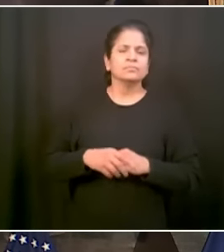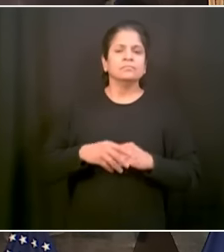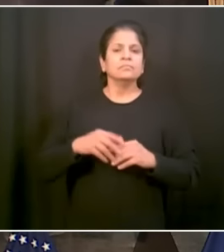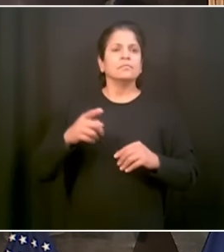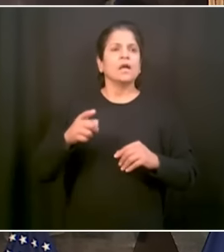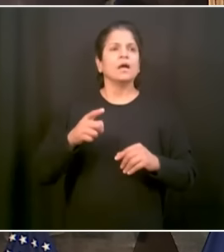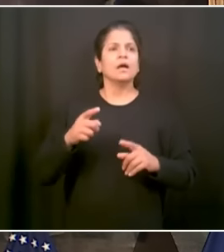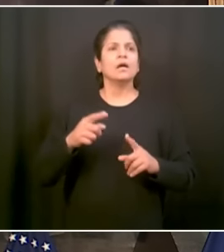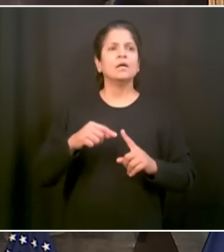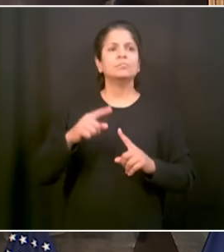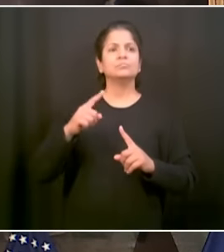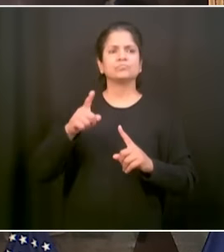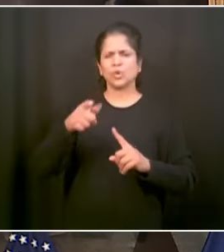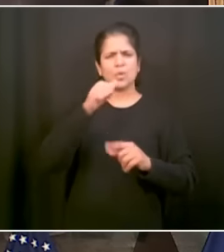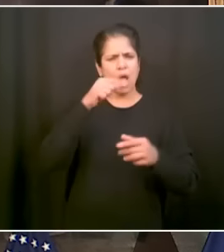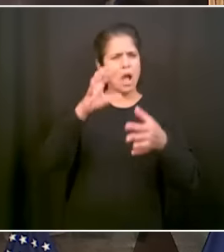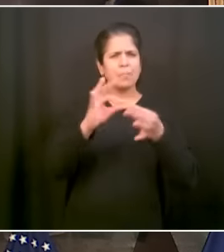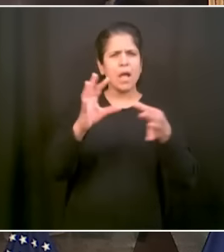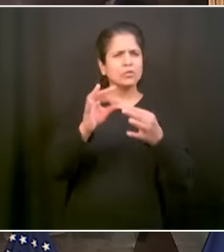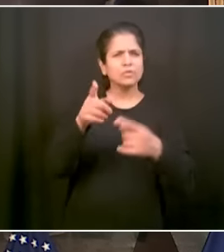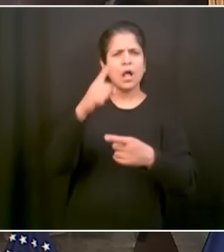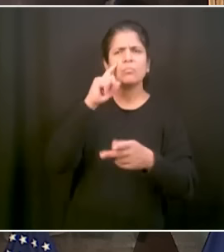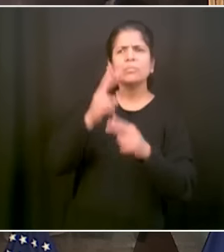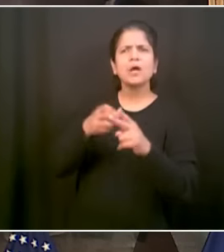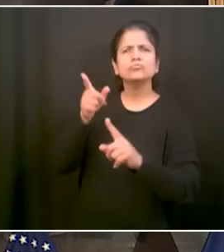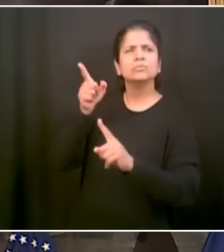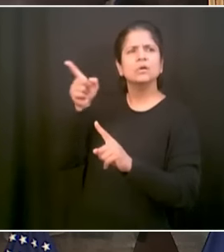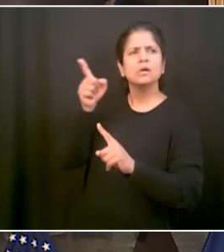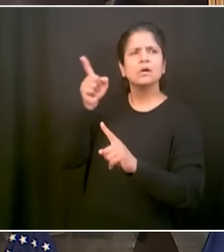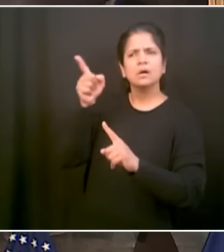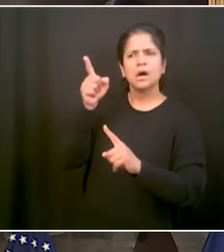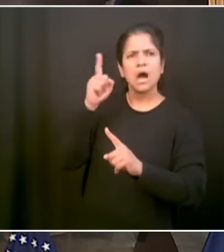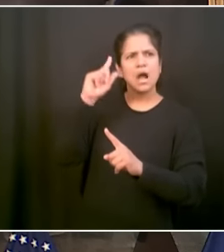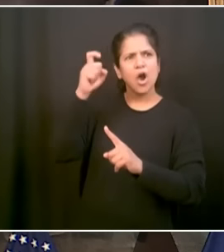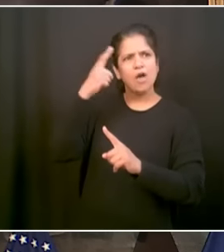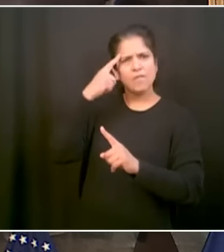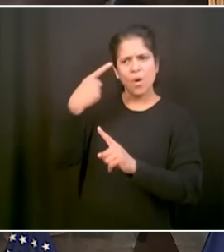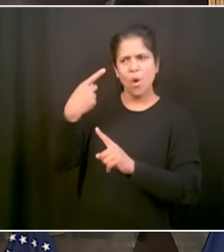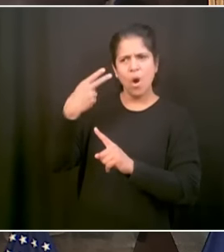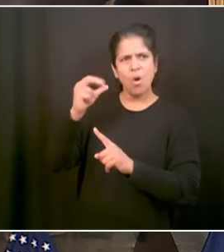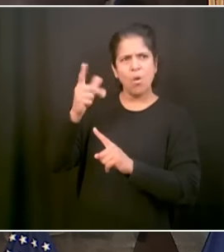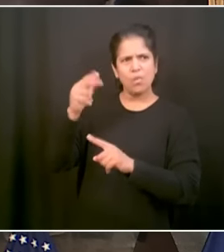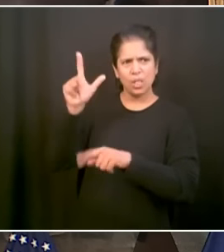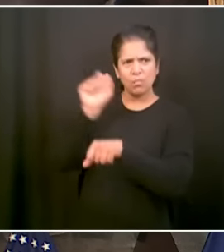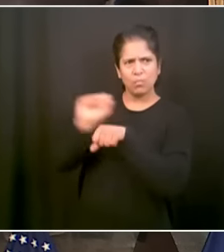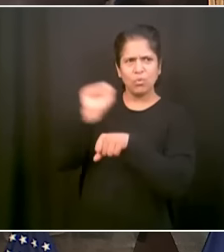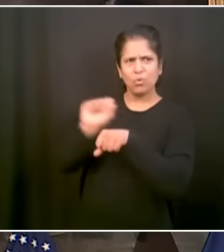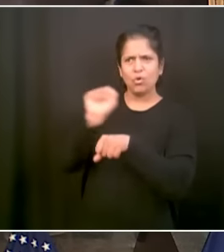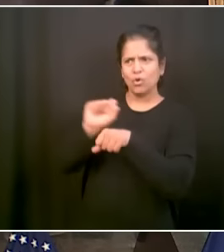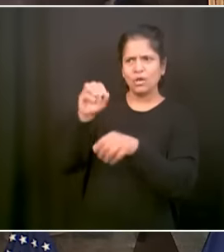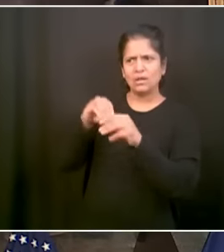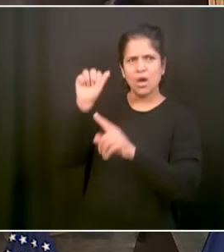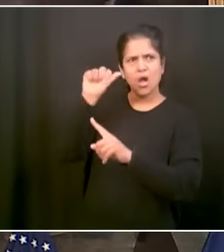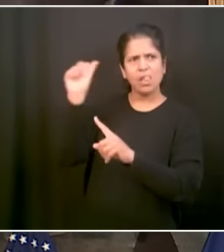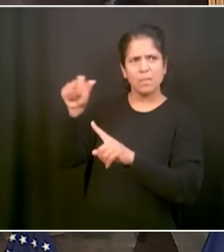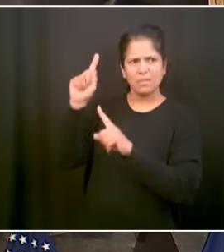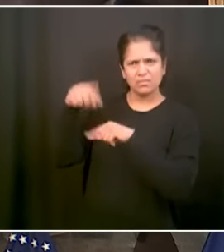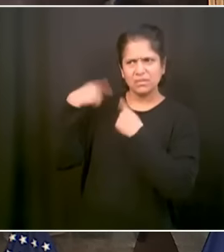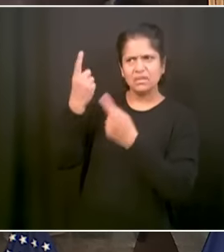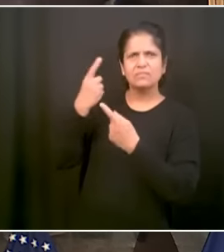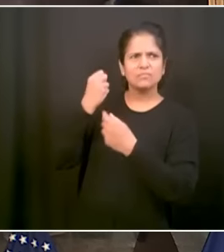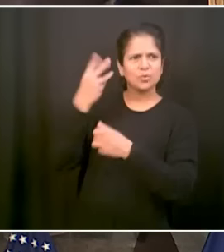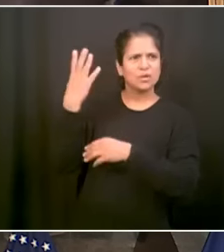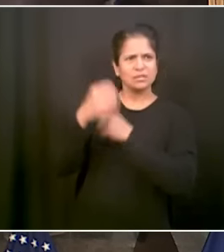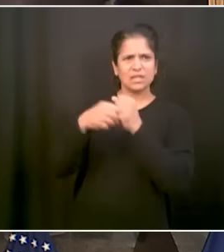4 years. You've seen how the budget is made. What will actually change this year? Because you're both asking for a tax